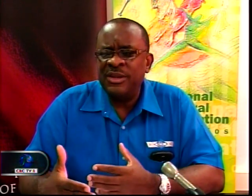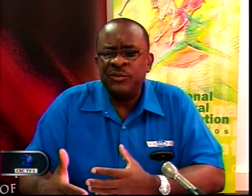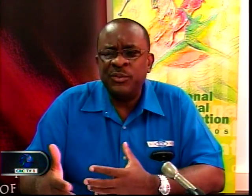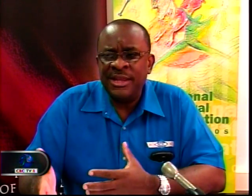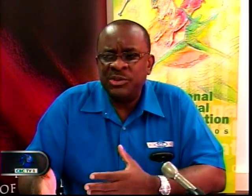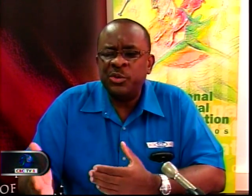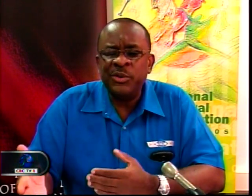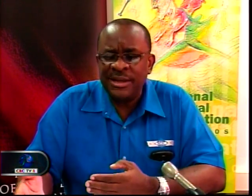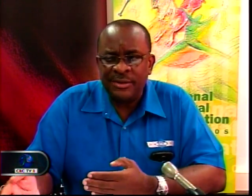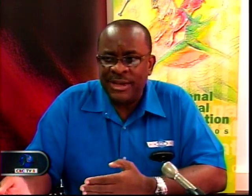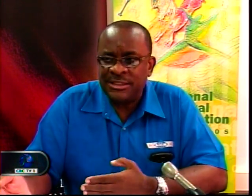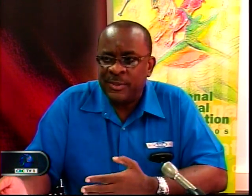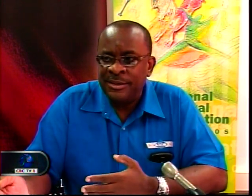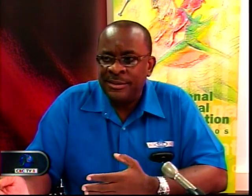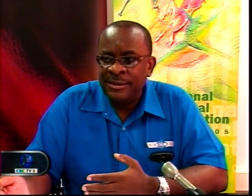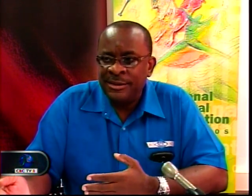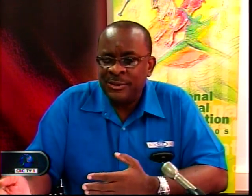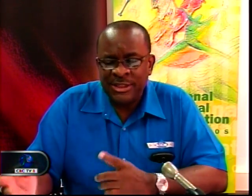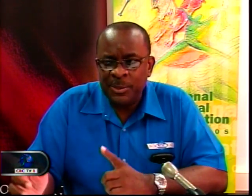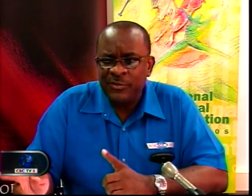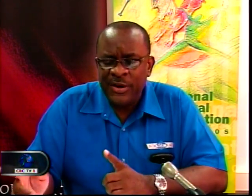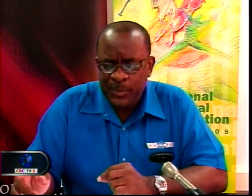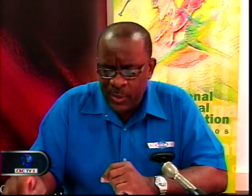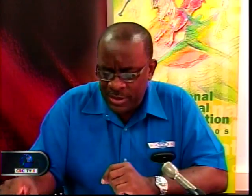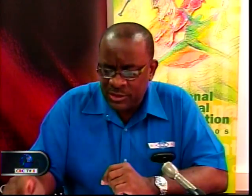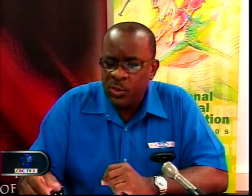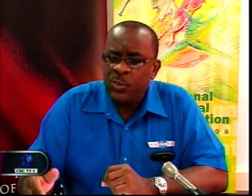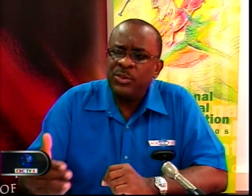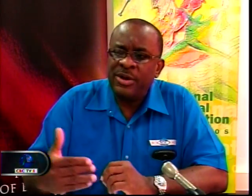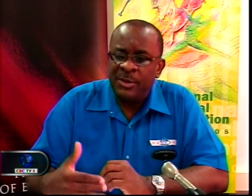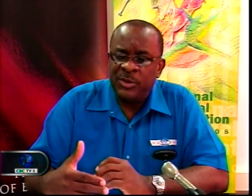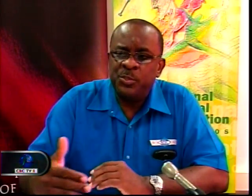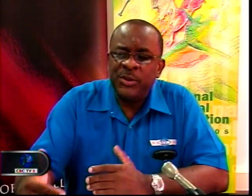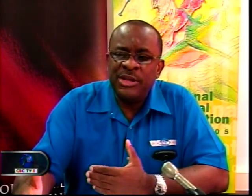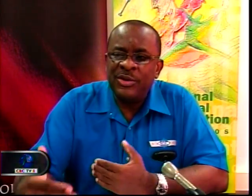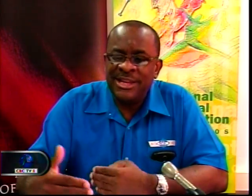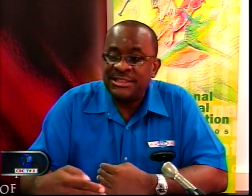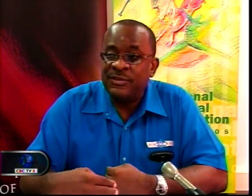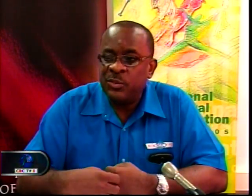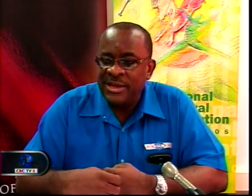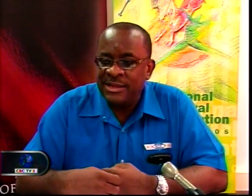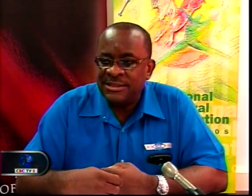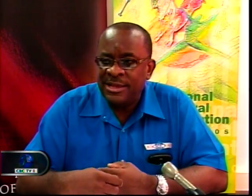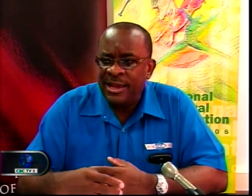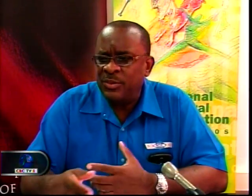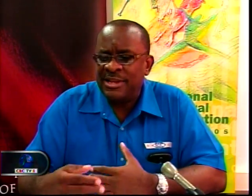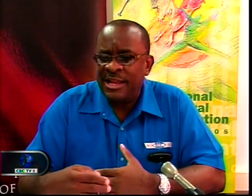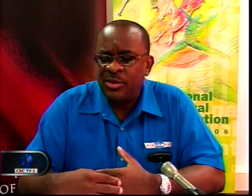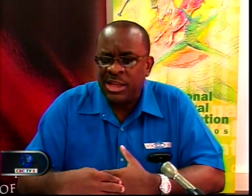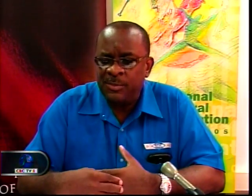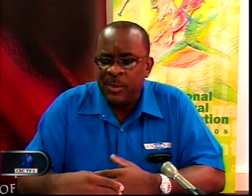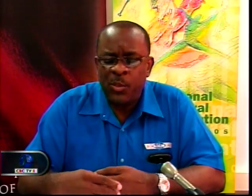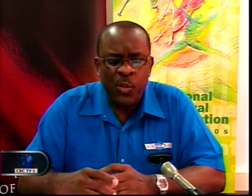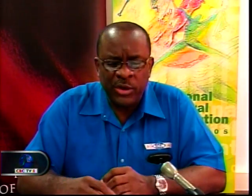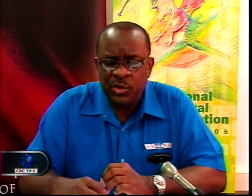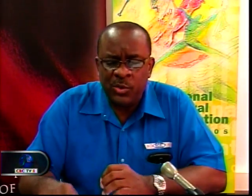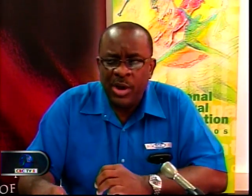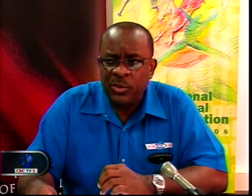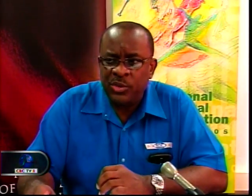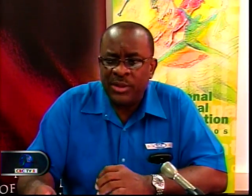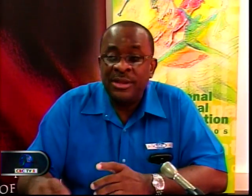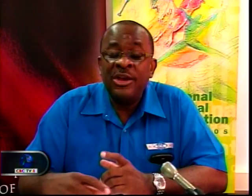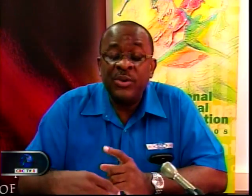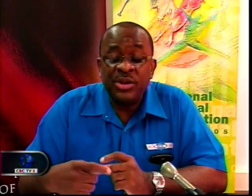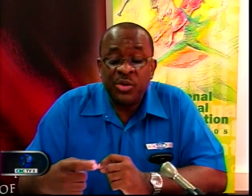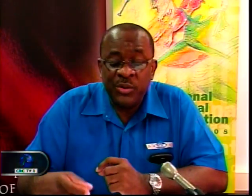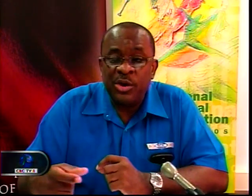you didn't even realize you created a recipe. So this is going to be very important. So when you come and you bring your list of ingredients and you talk to me about what you do and